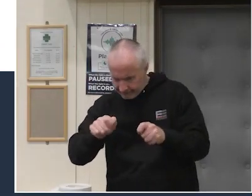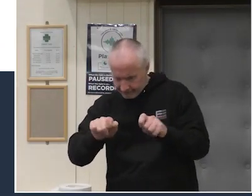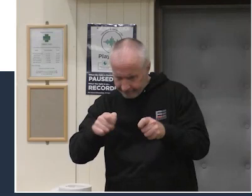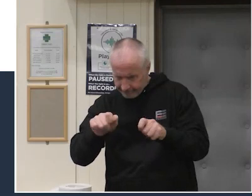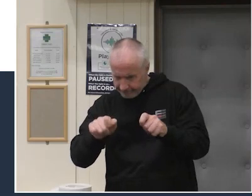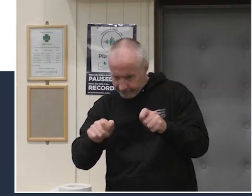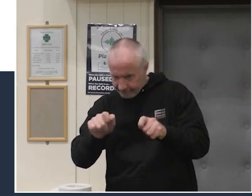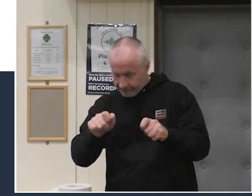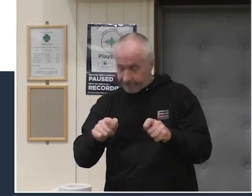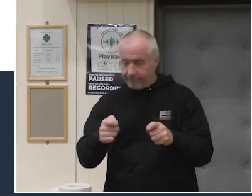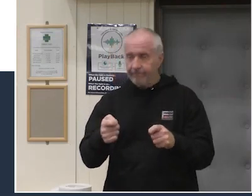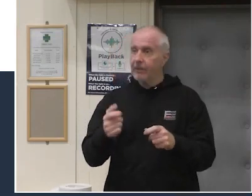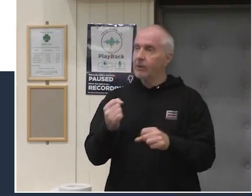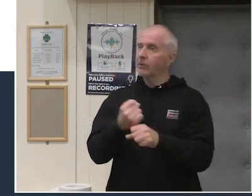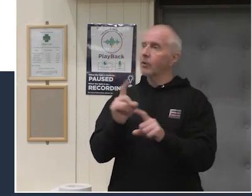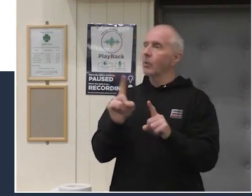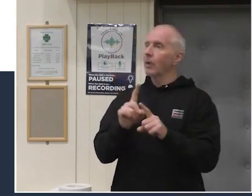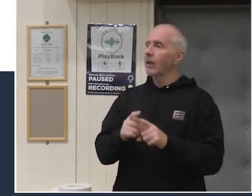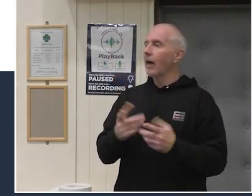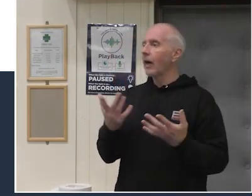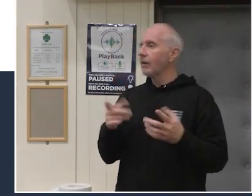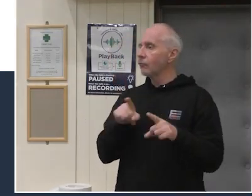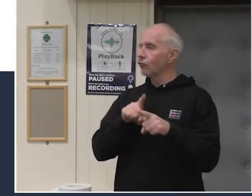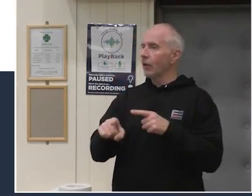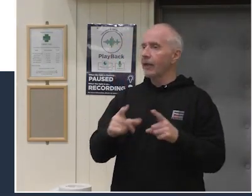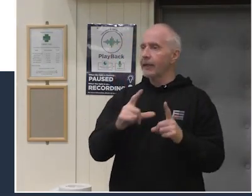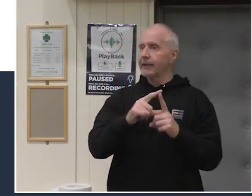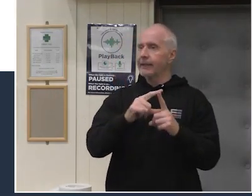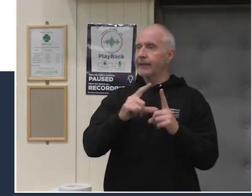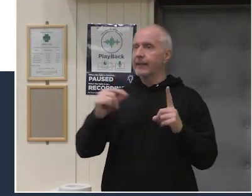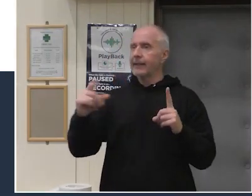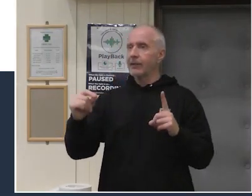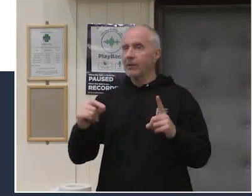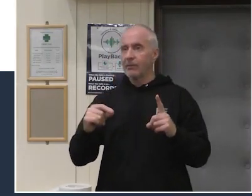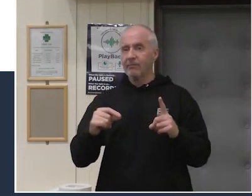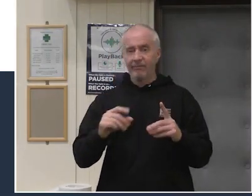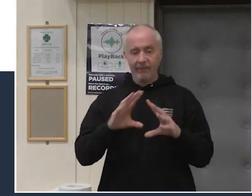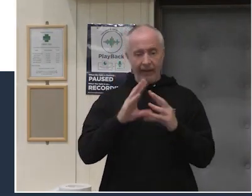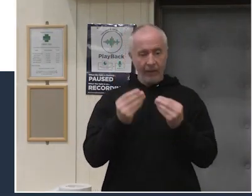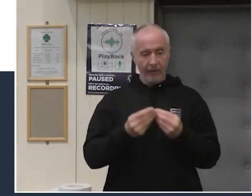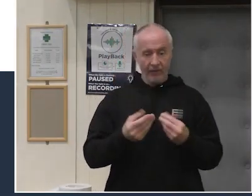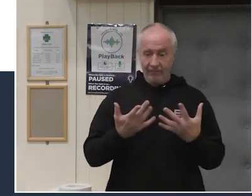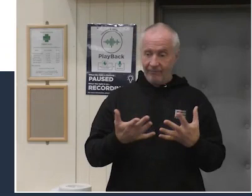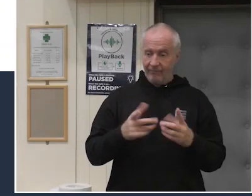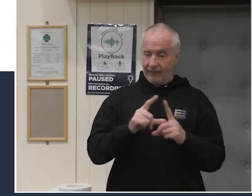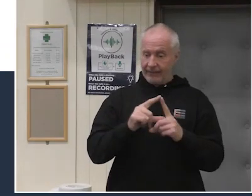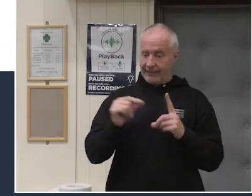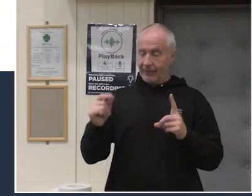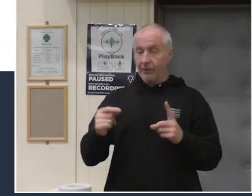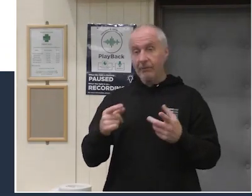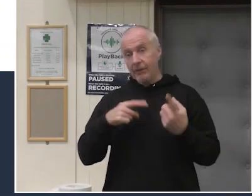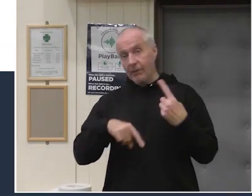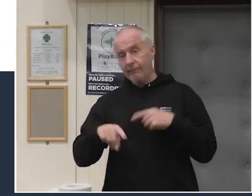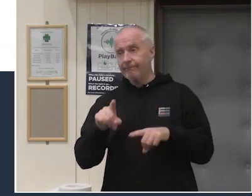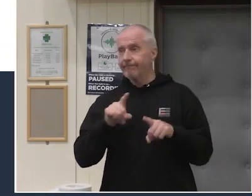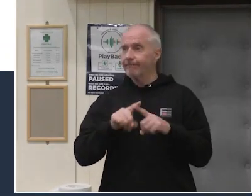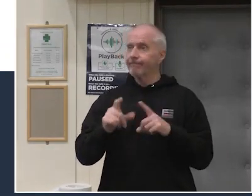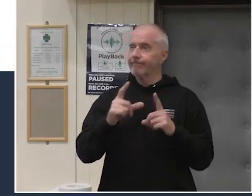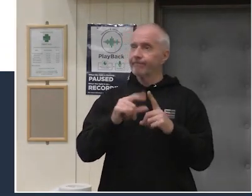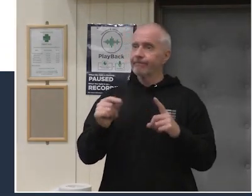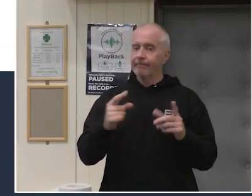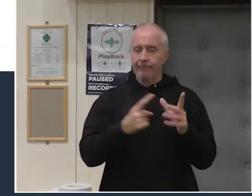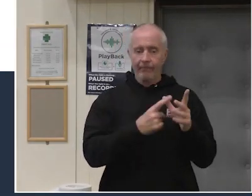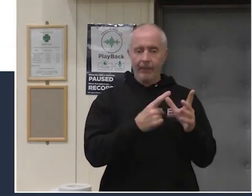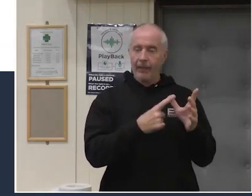So what do? Let's go down the digital route. Everything's digital these days, so that's what we do. Use an analog to